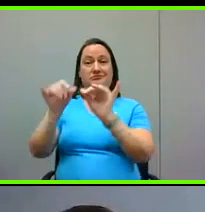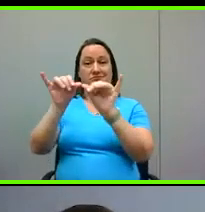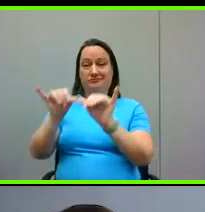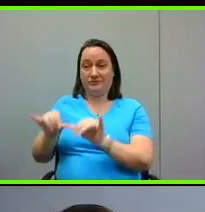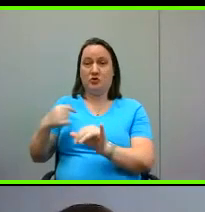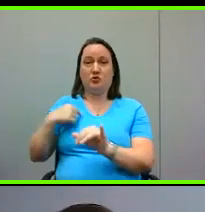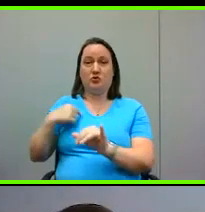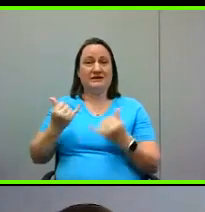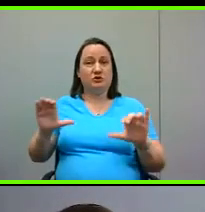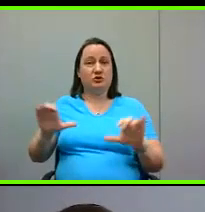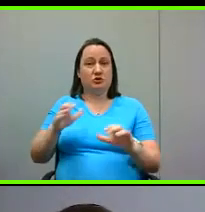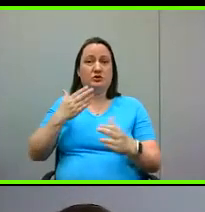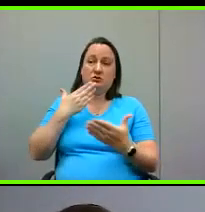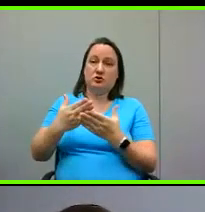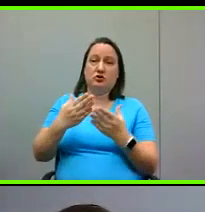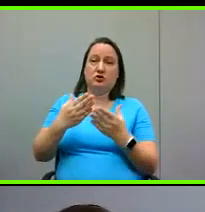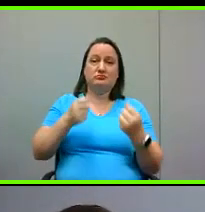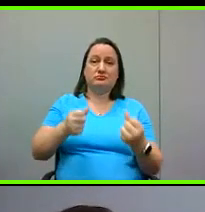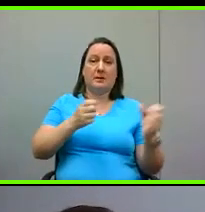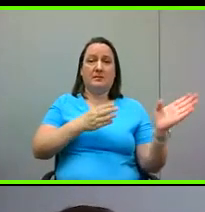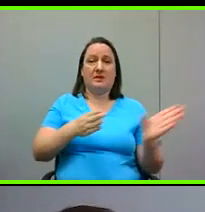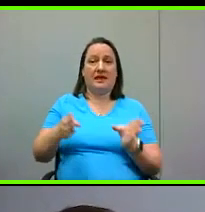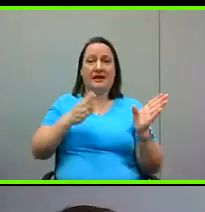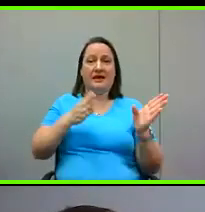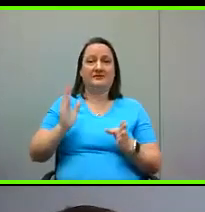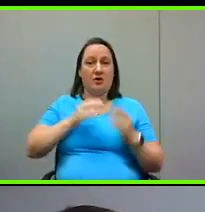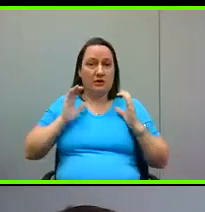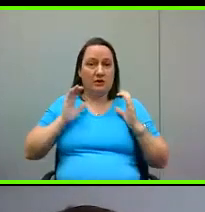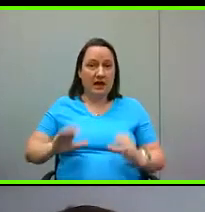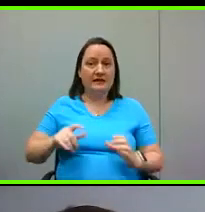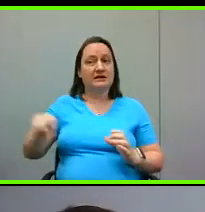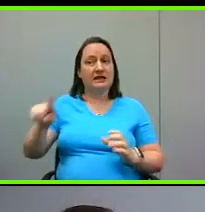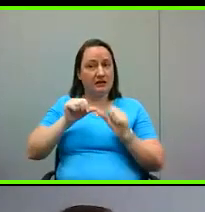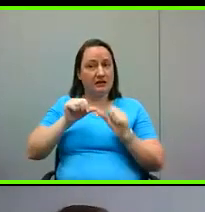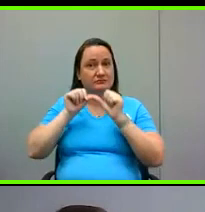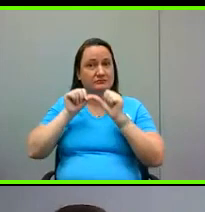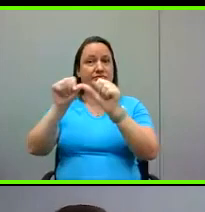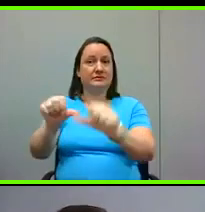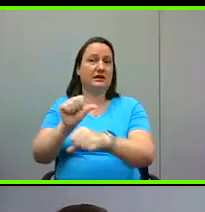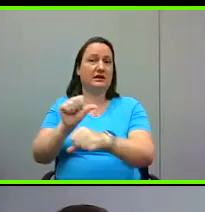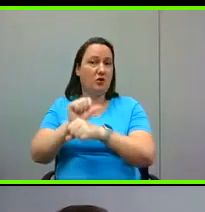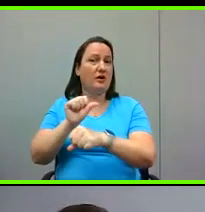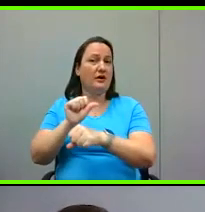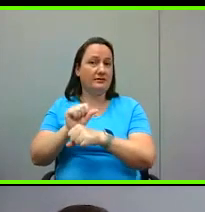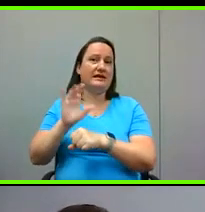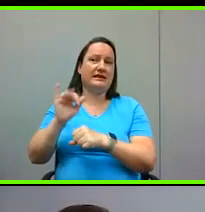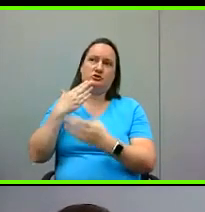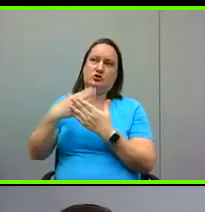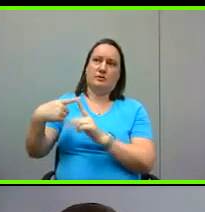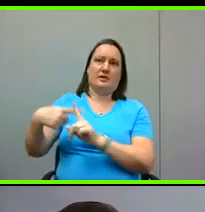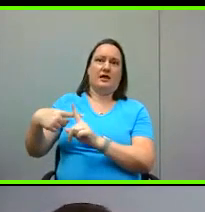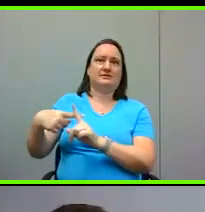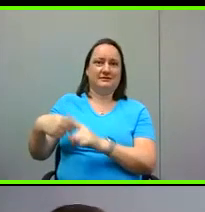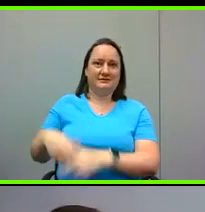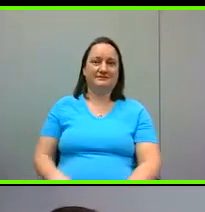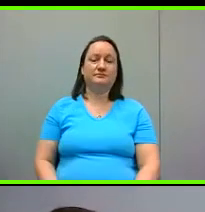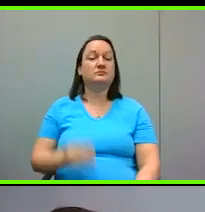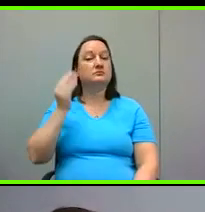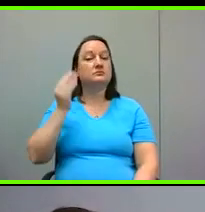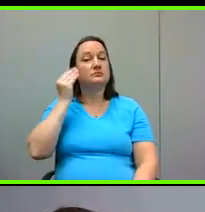great planning for our clientele and that they are actually staying employed. So that's a very good plus. I have to tell you though, a lot of